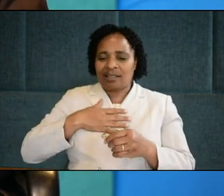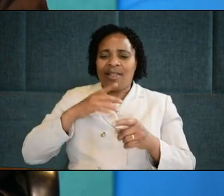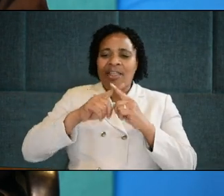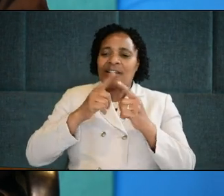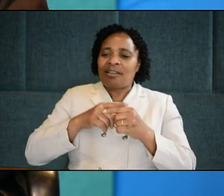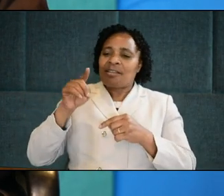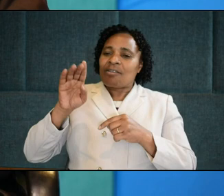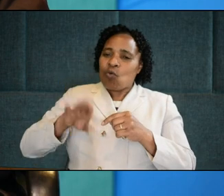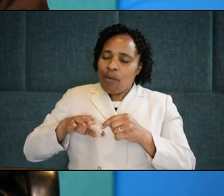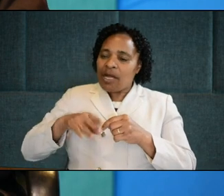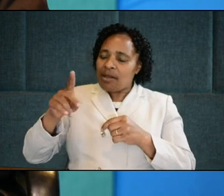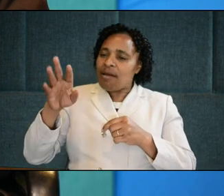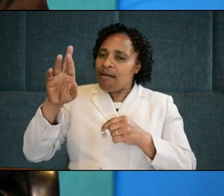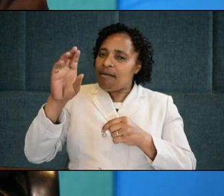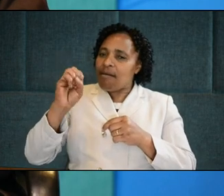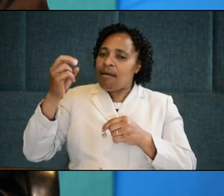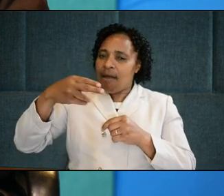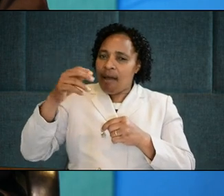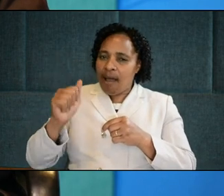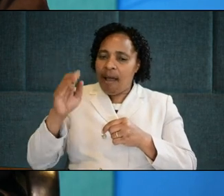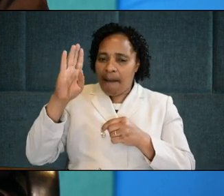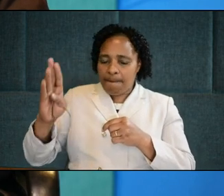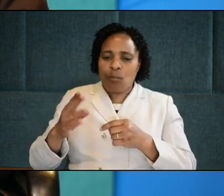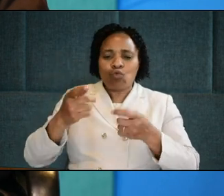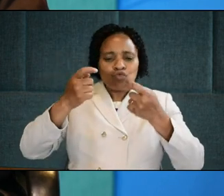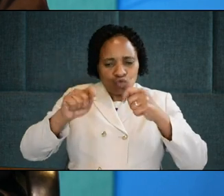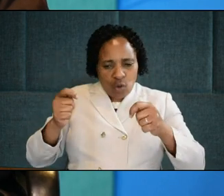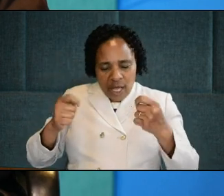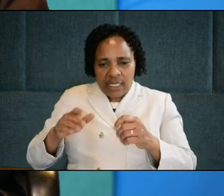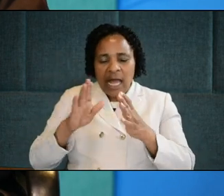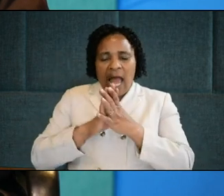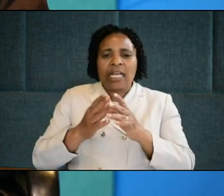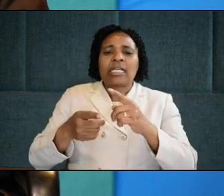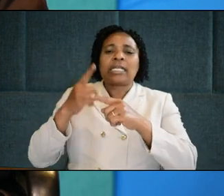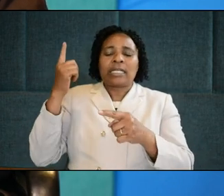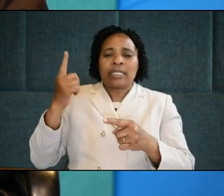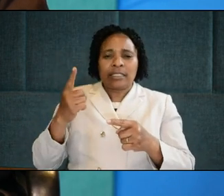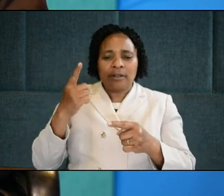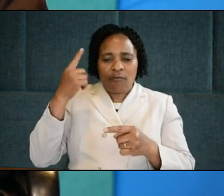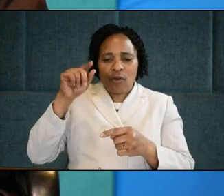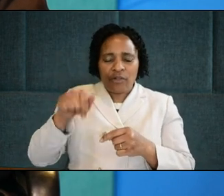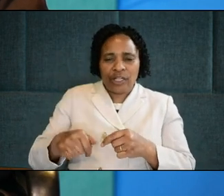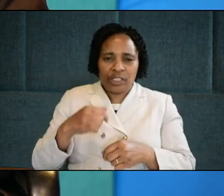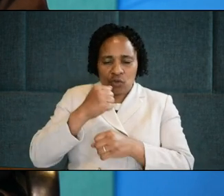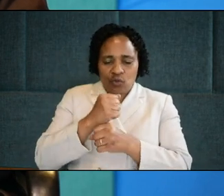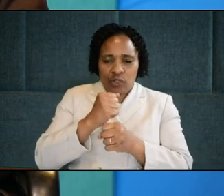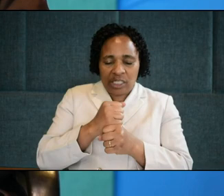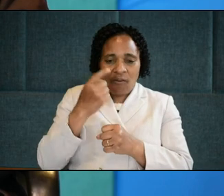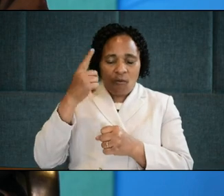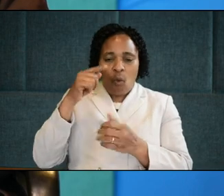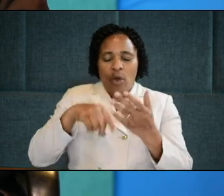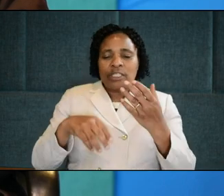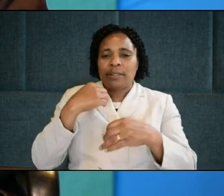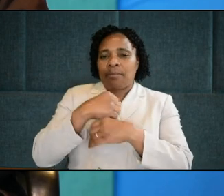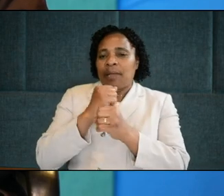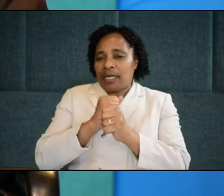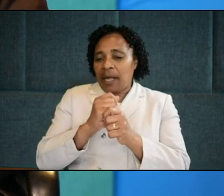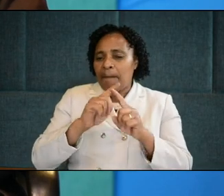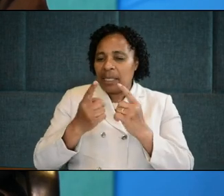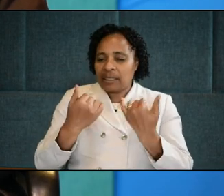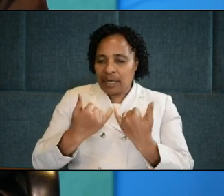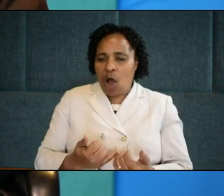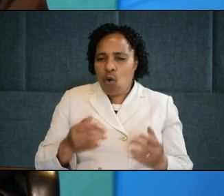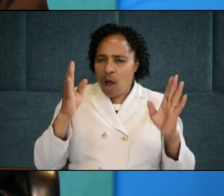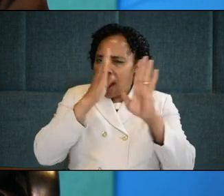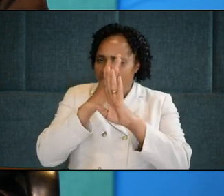that she can be tried and executed for doing this, for the treason that she had committed, but she still hid the